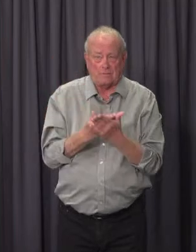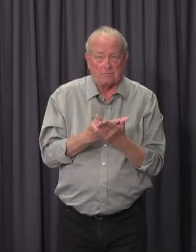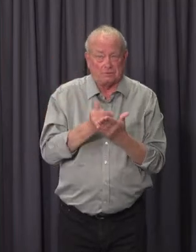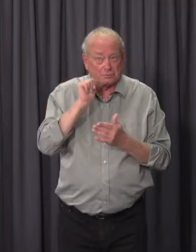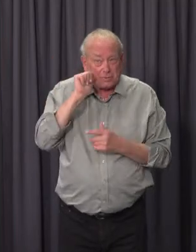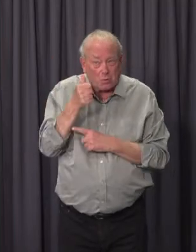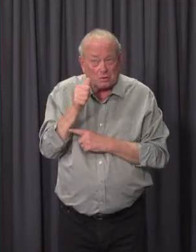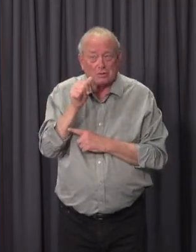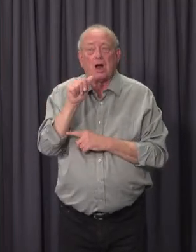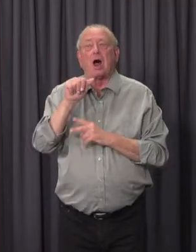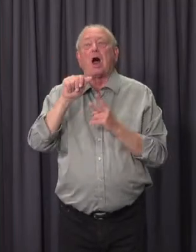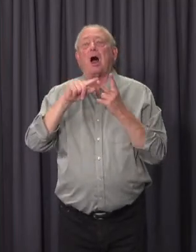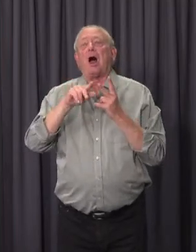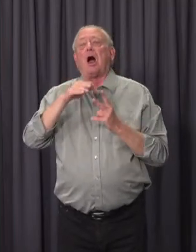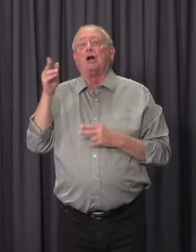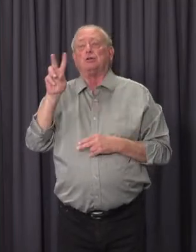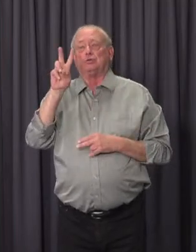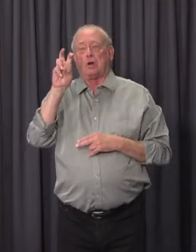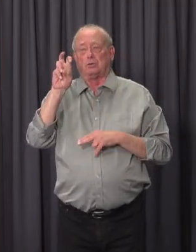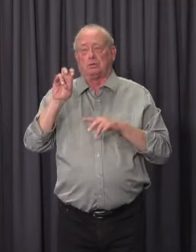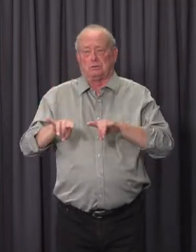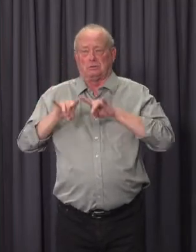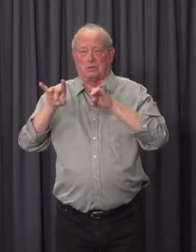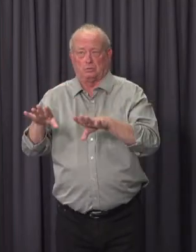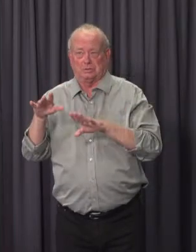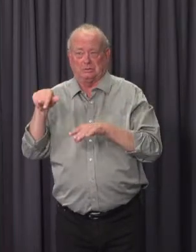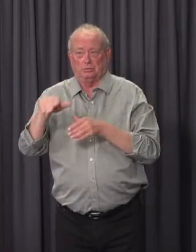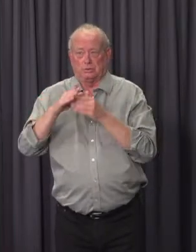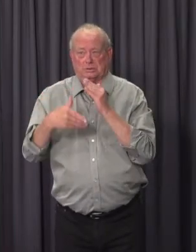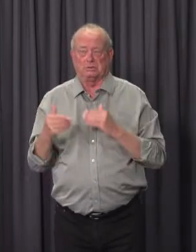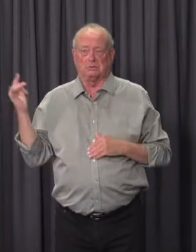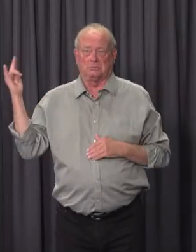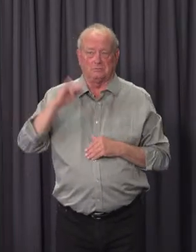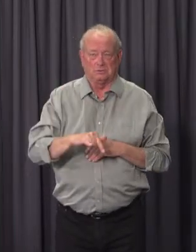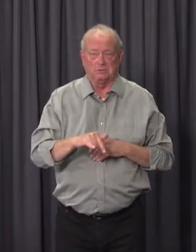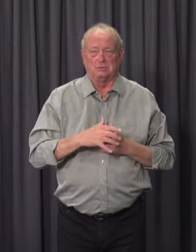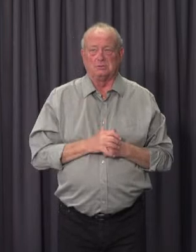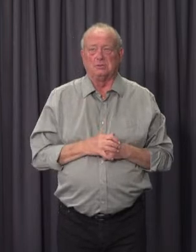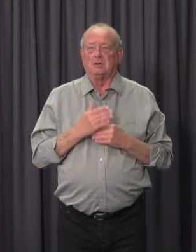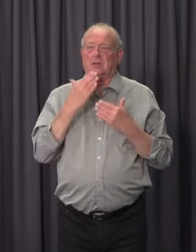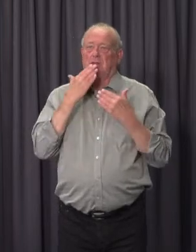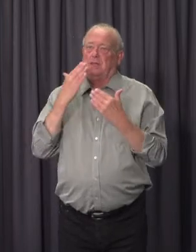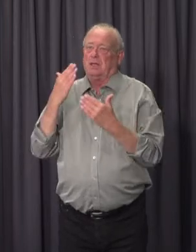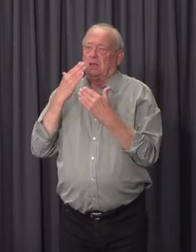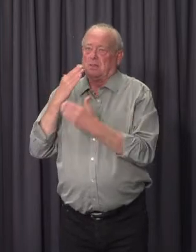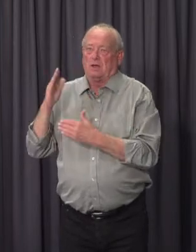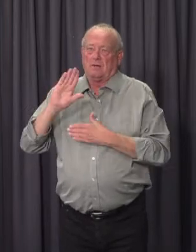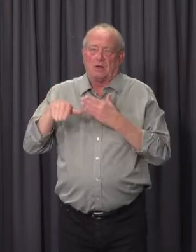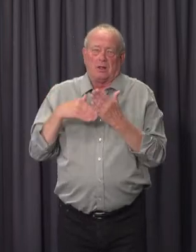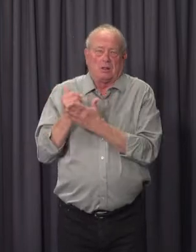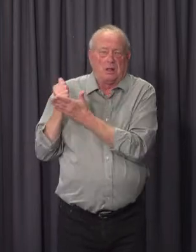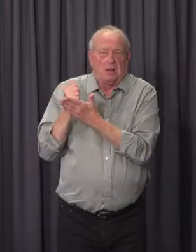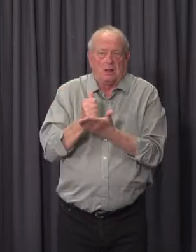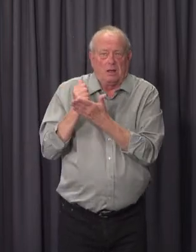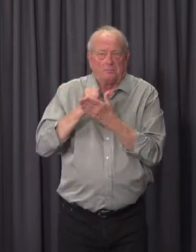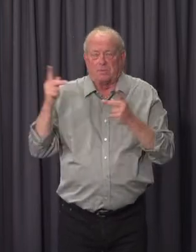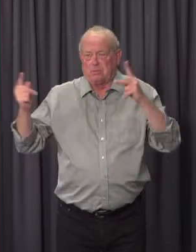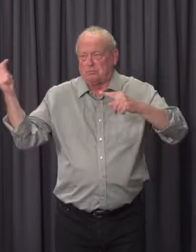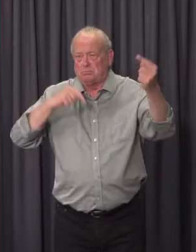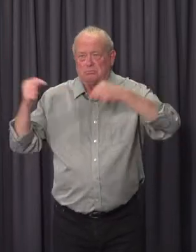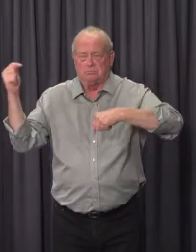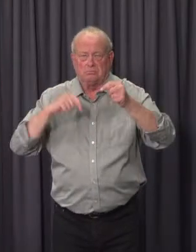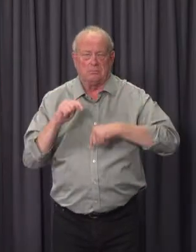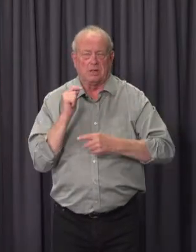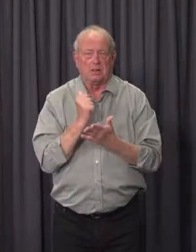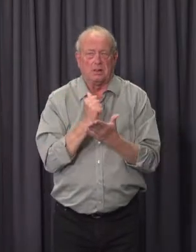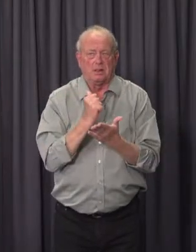have come to help us through this record-breaking season. The season isn't over, and we're planning for what will be needed